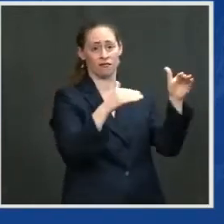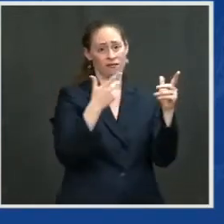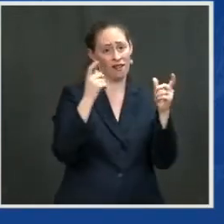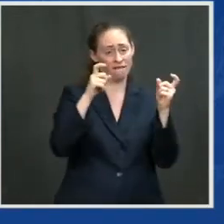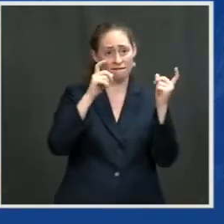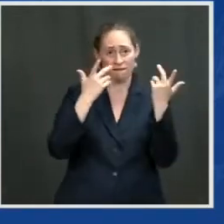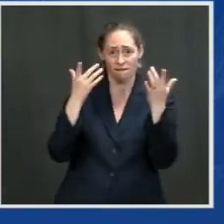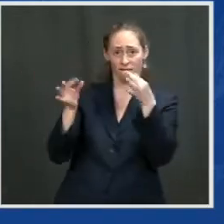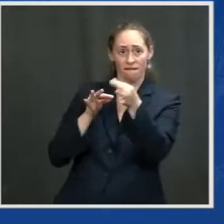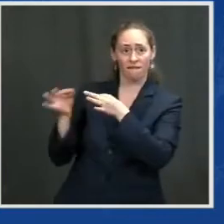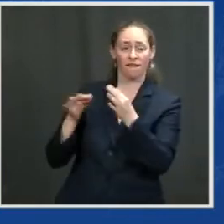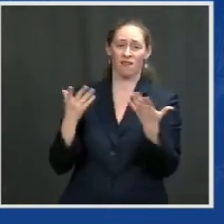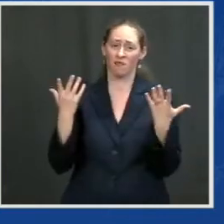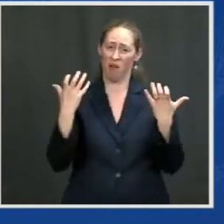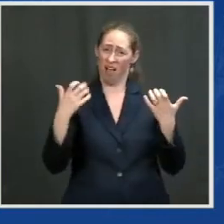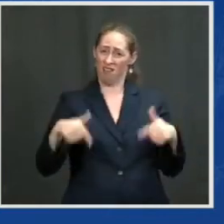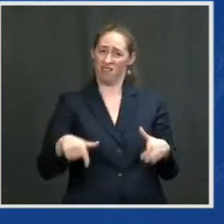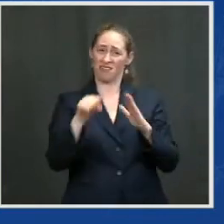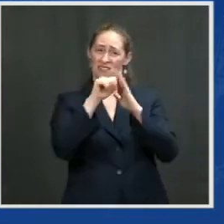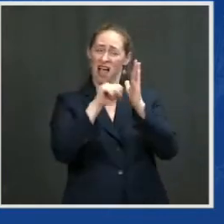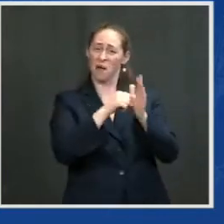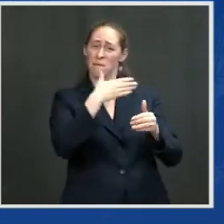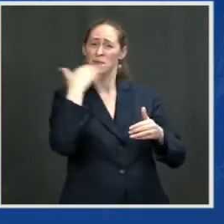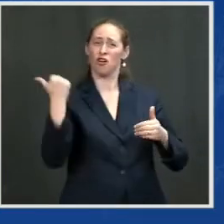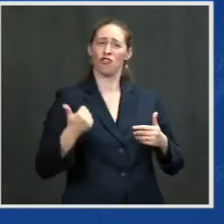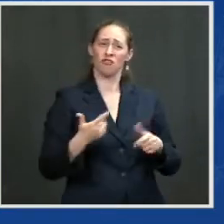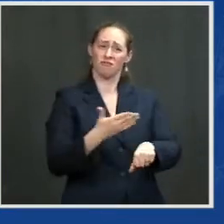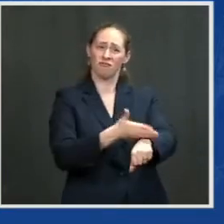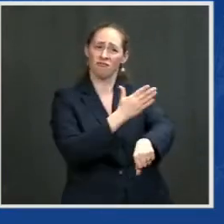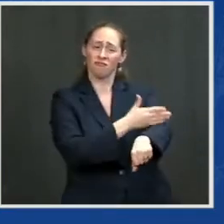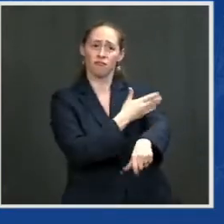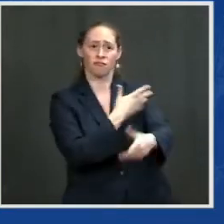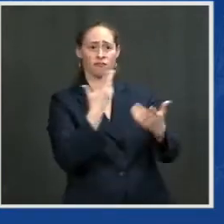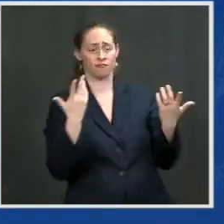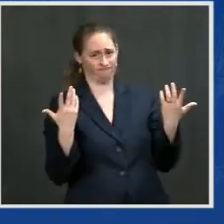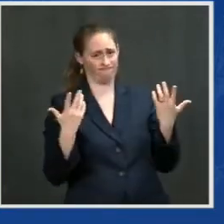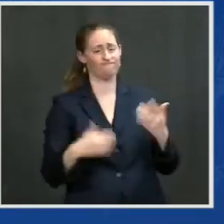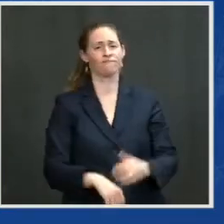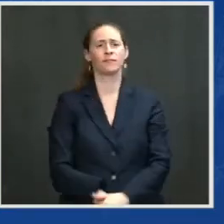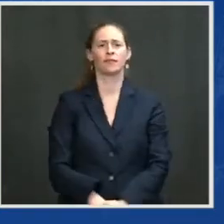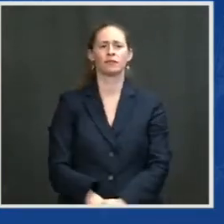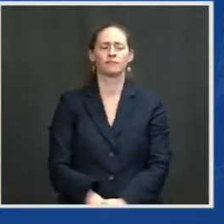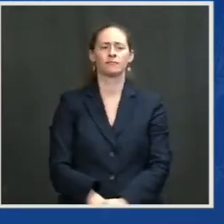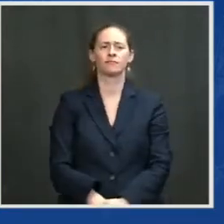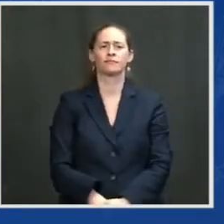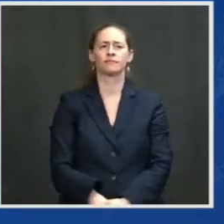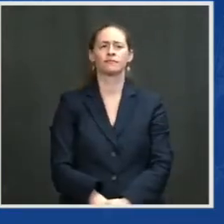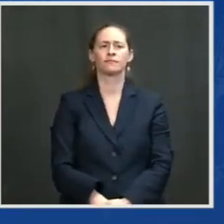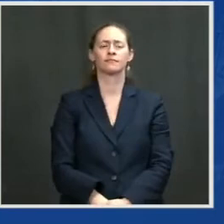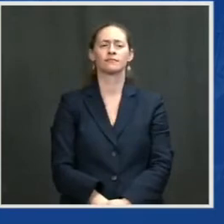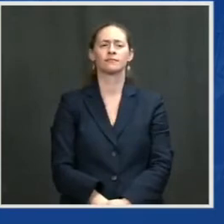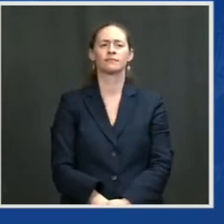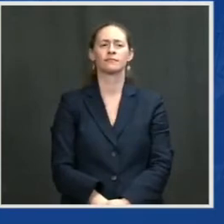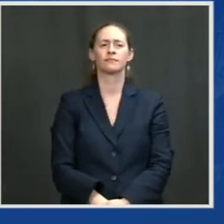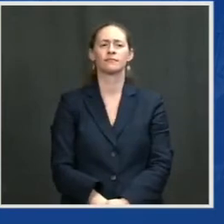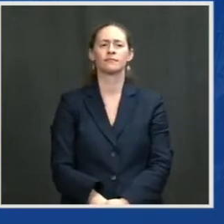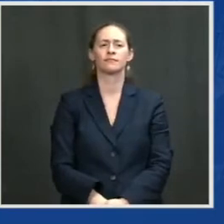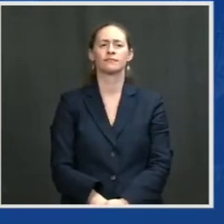than it was before I got elected? And we can make it better. We can make it better. It shouldn't be controversial.